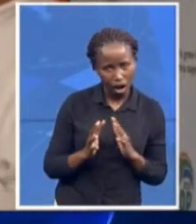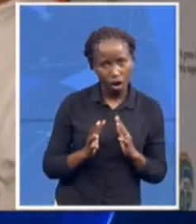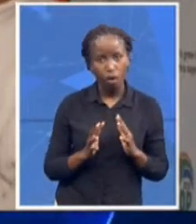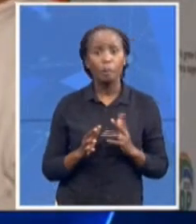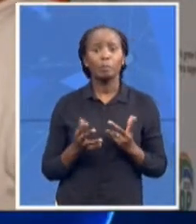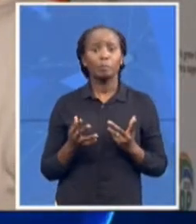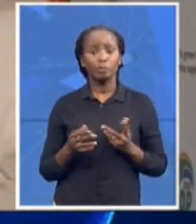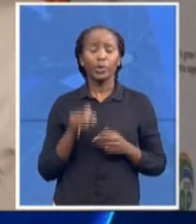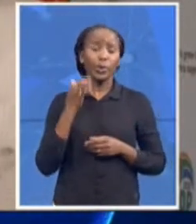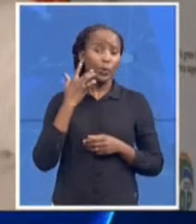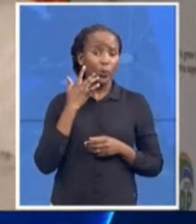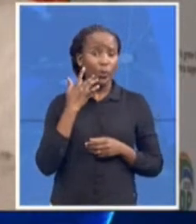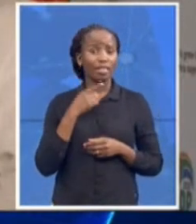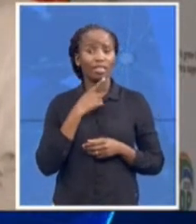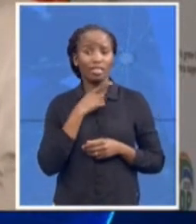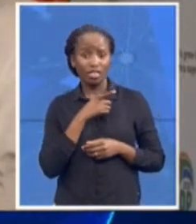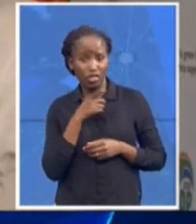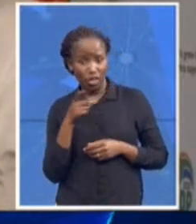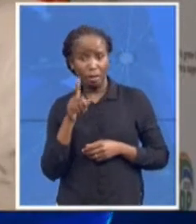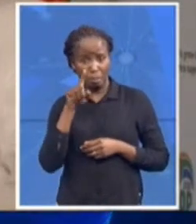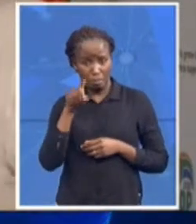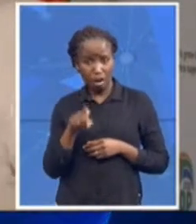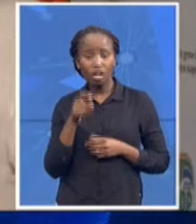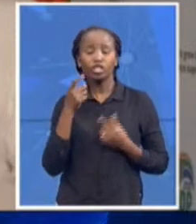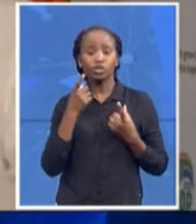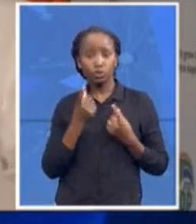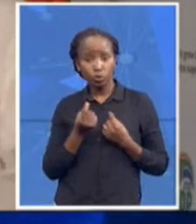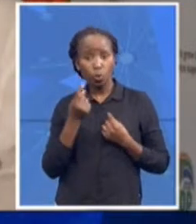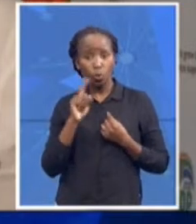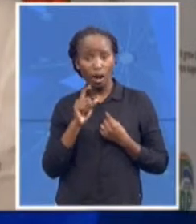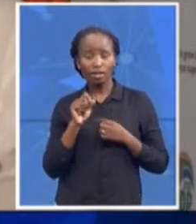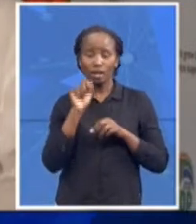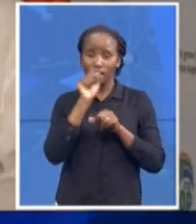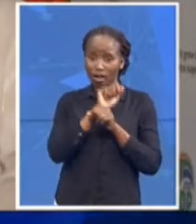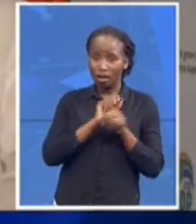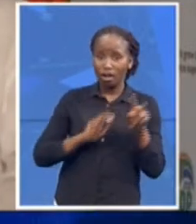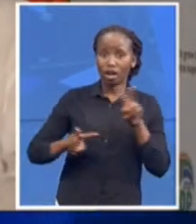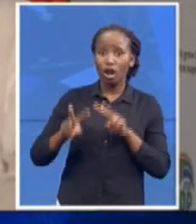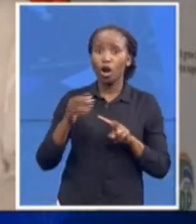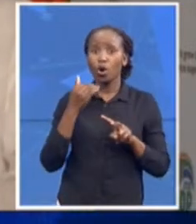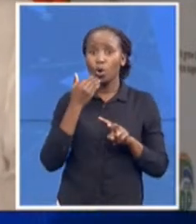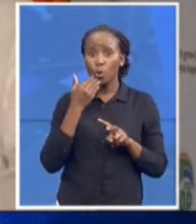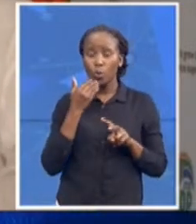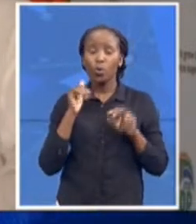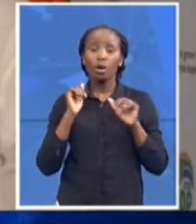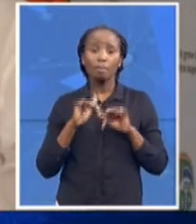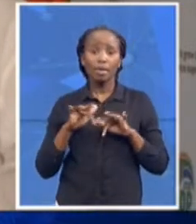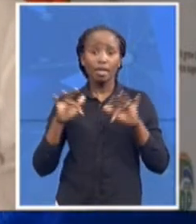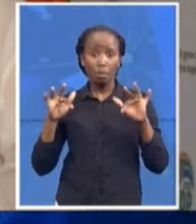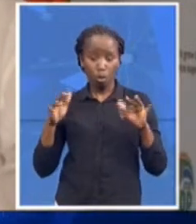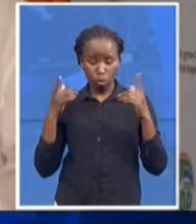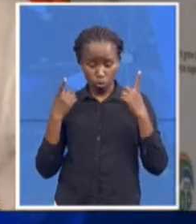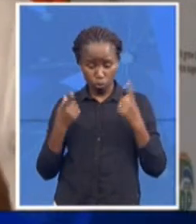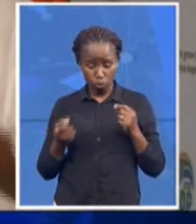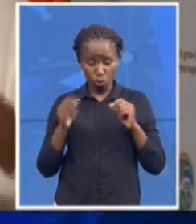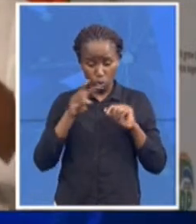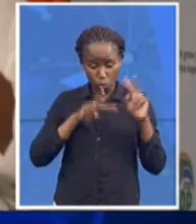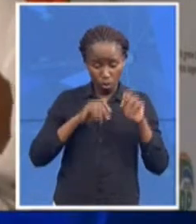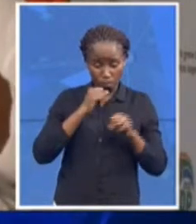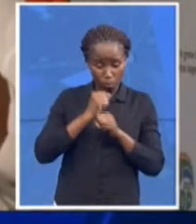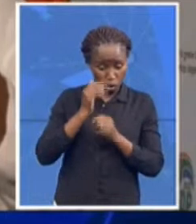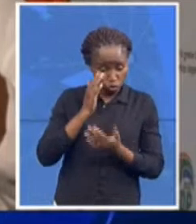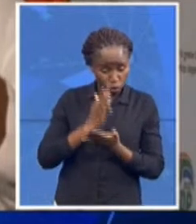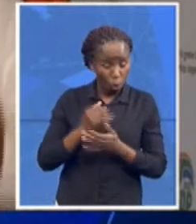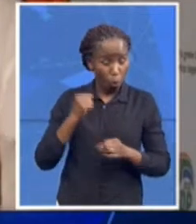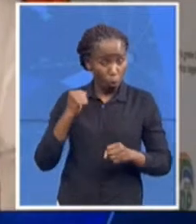to oversee adjudicators, they become adjudicators. And because of that, they get